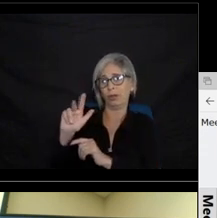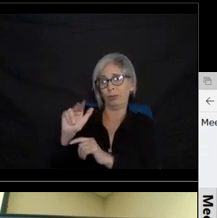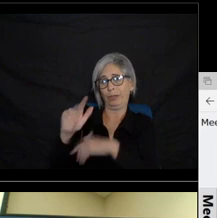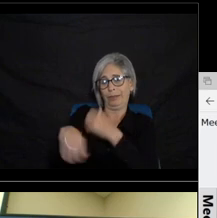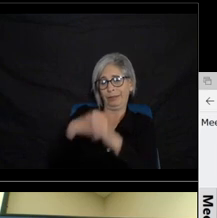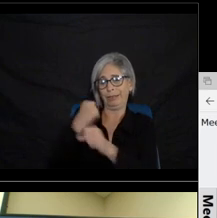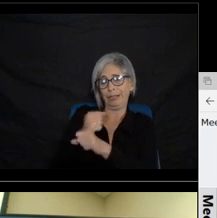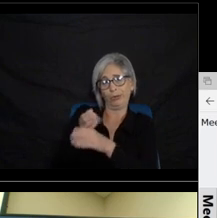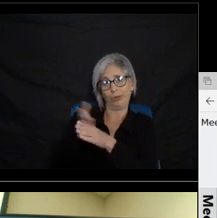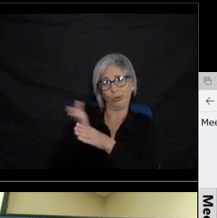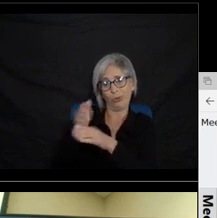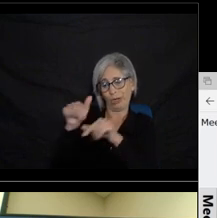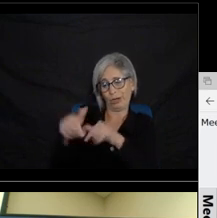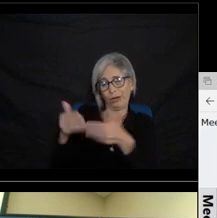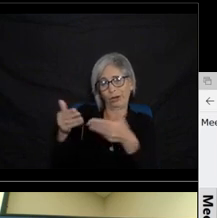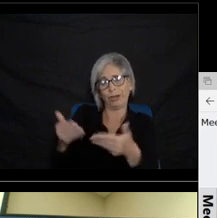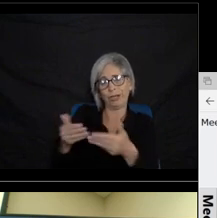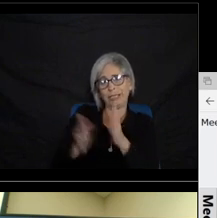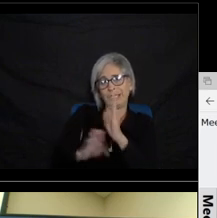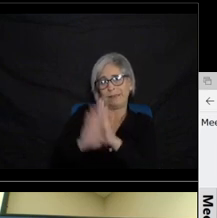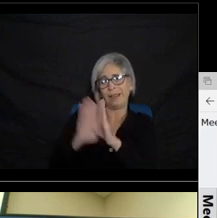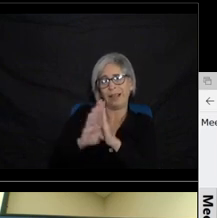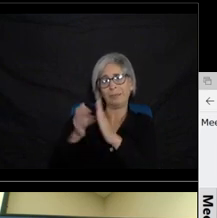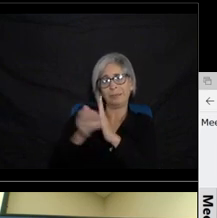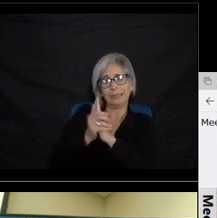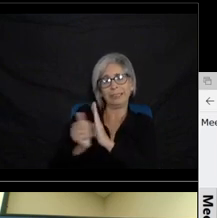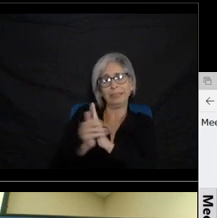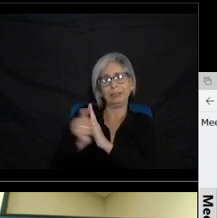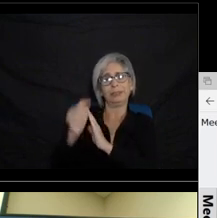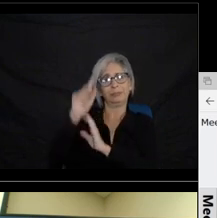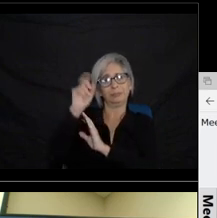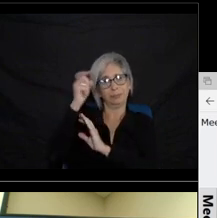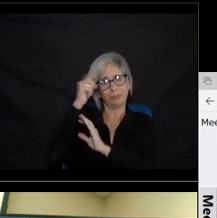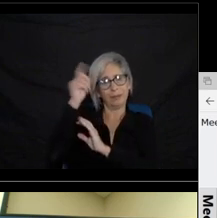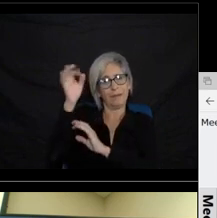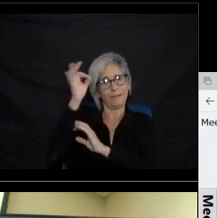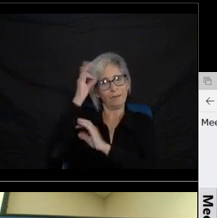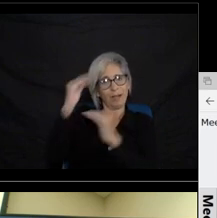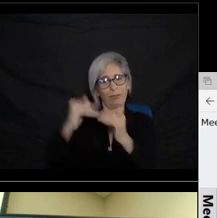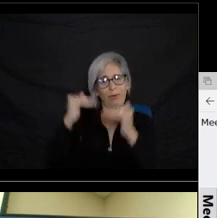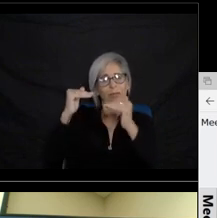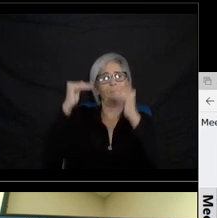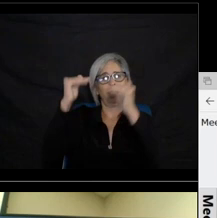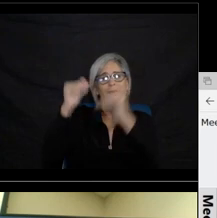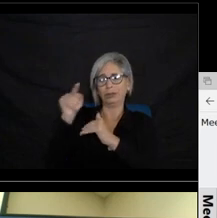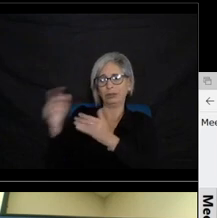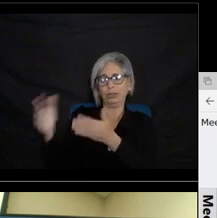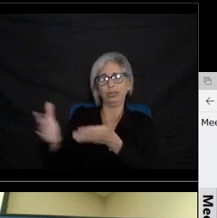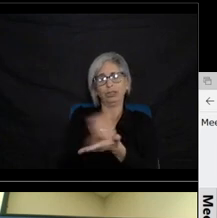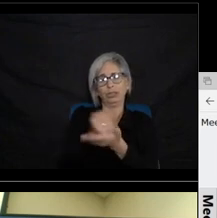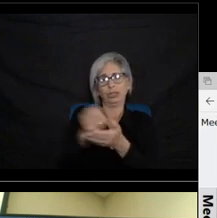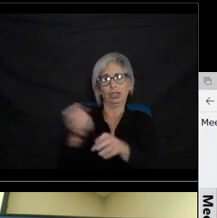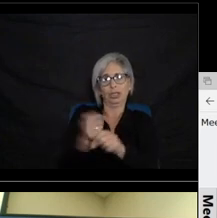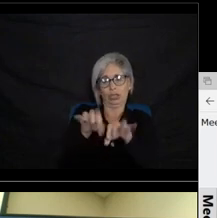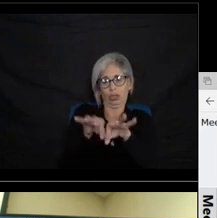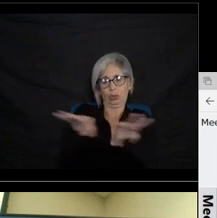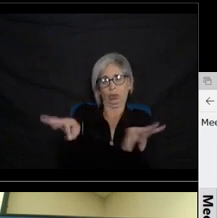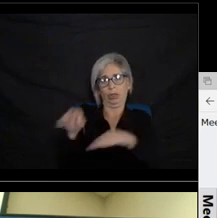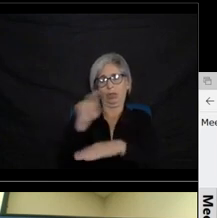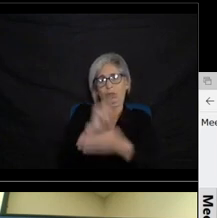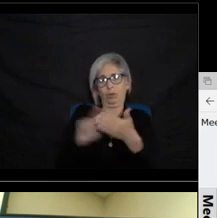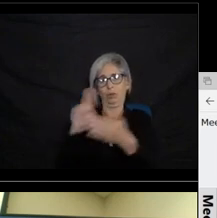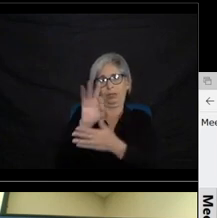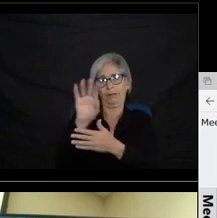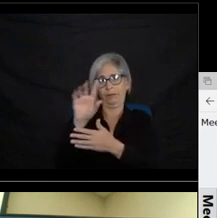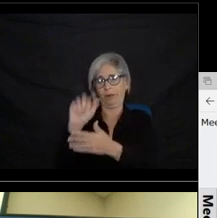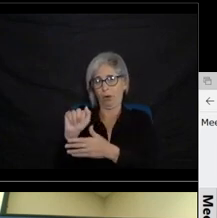career, she has developed her skills working at the municipal, county, and federal levels. She earned her undergraduate degree from the University of Florida